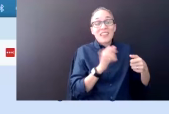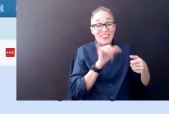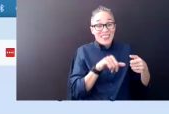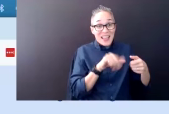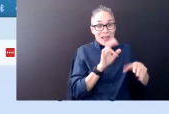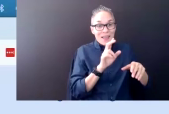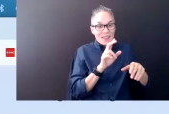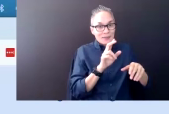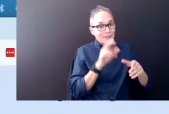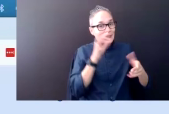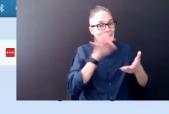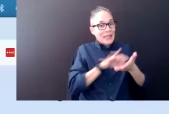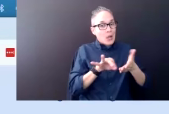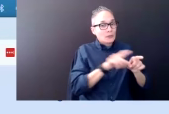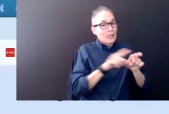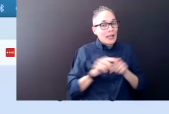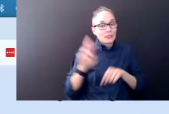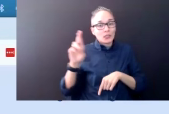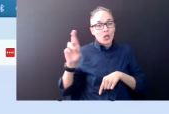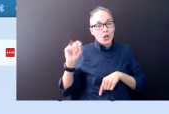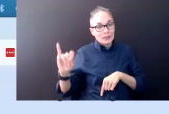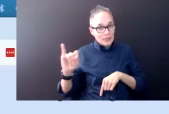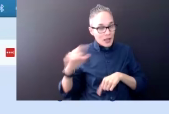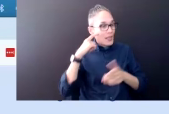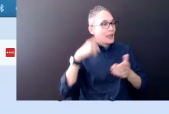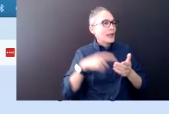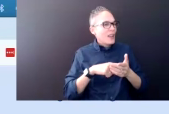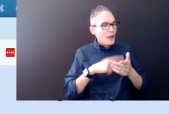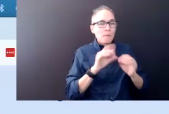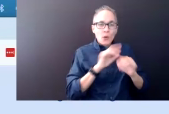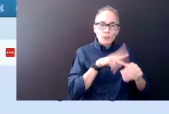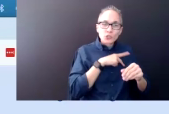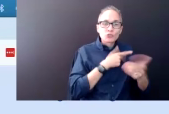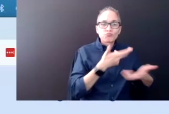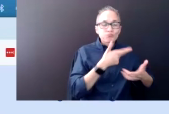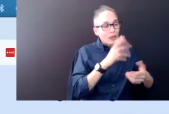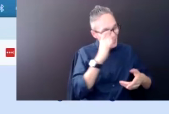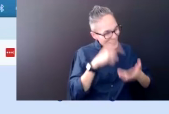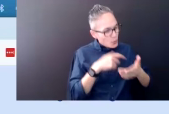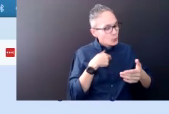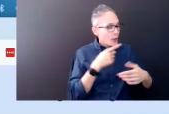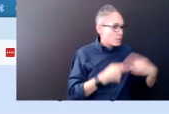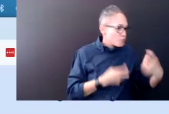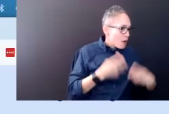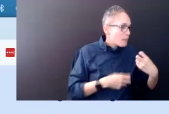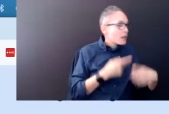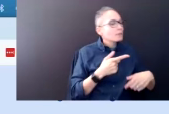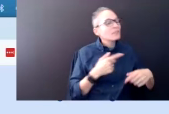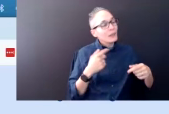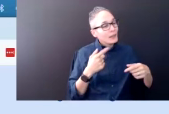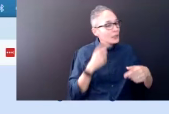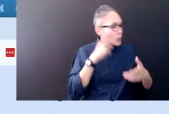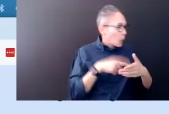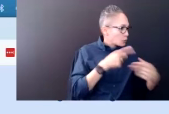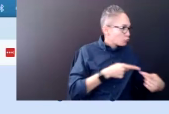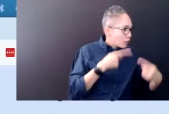that as an RSI tip. Like, hey, like I noticed that you had some problems here, just a quick little tip, like, just give a